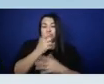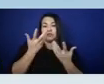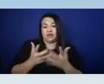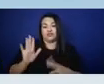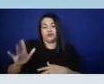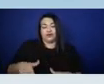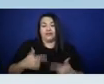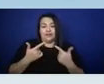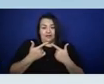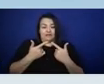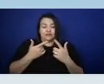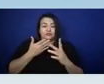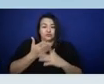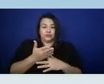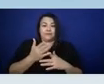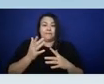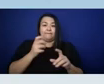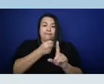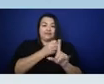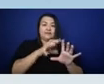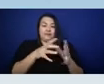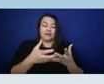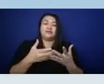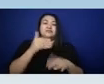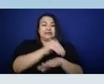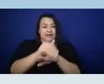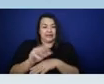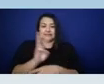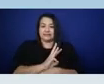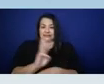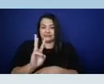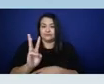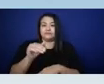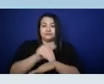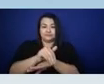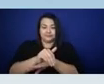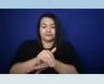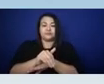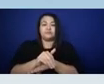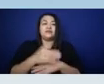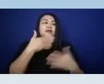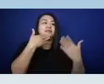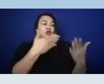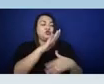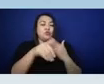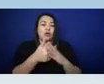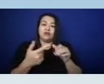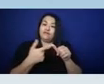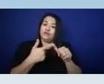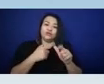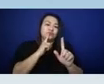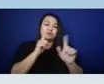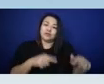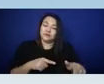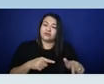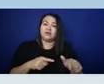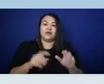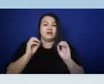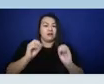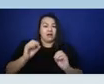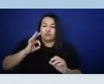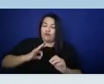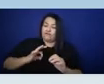or Unite with Light, by individuals decorating their front porches or front windows with lights to honor those that lost